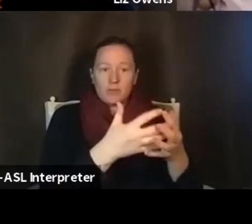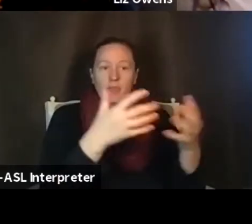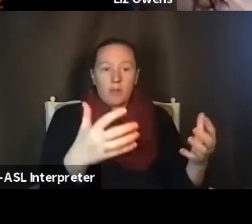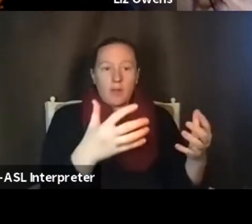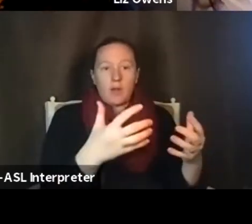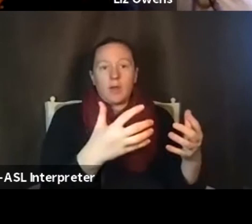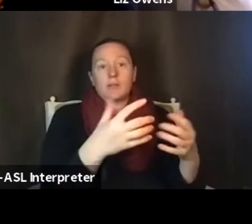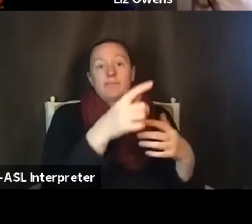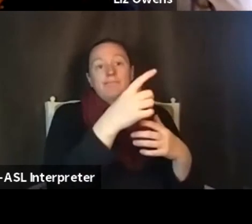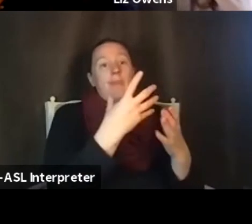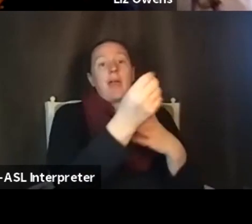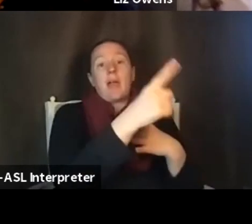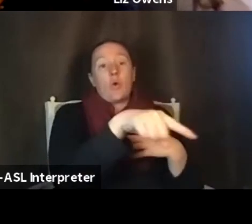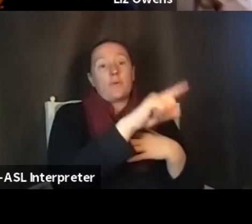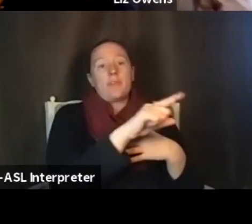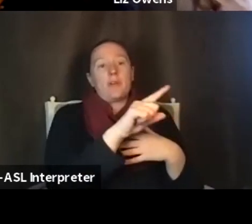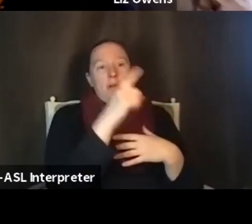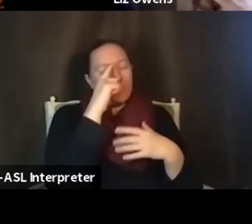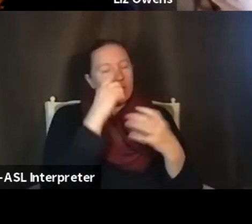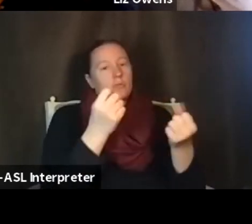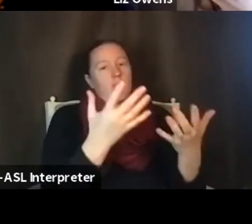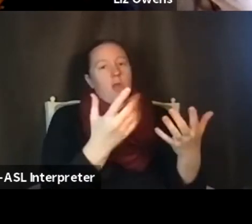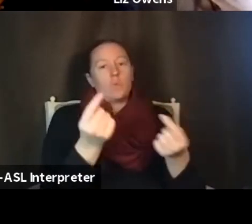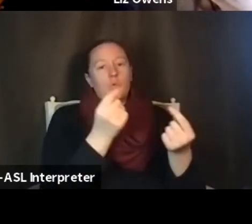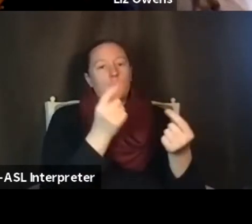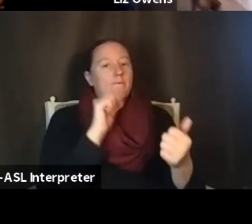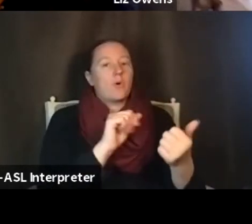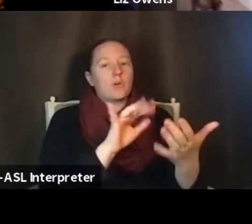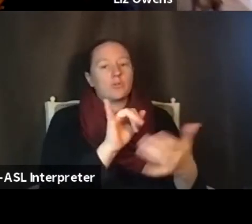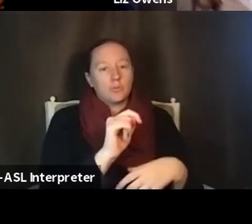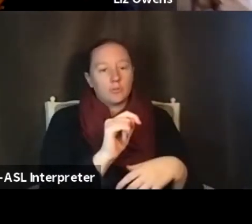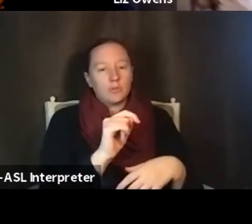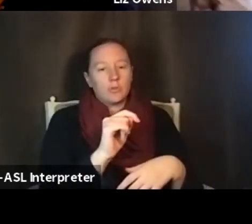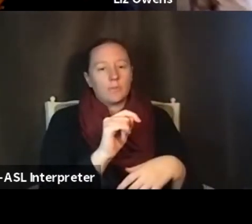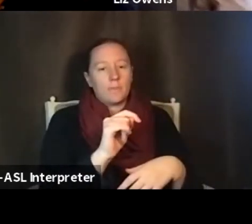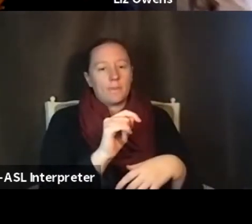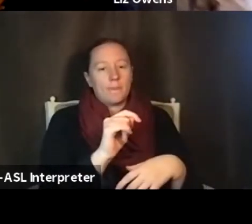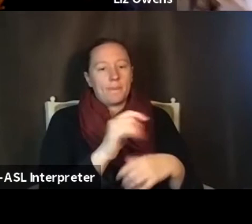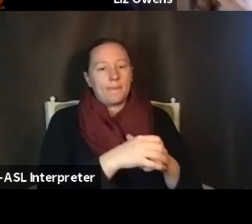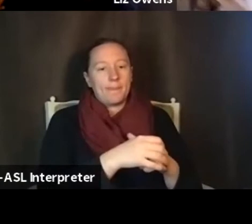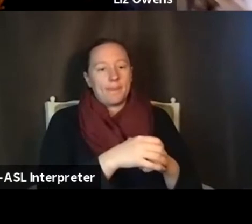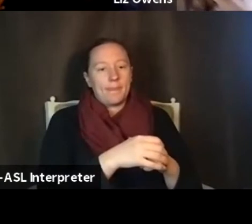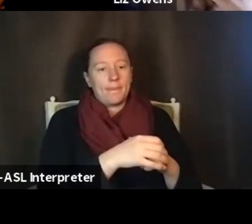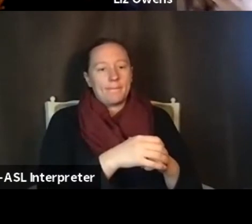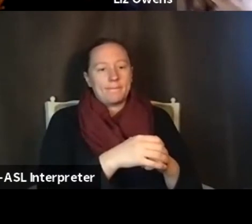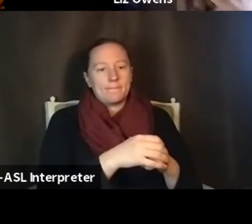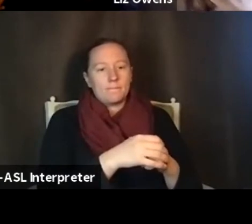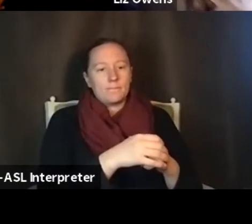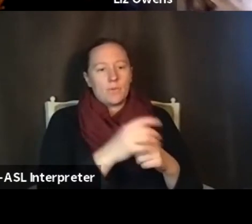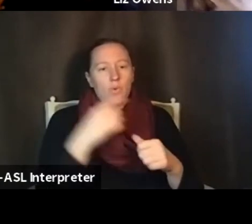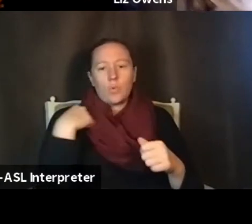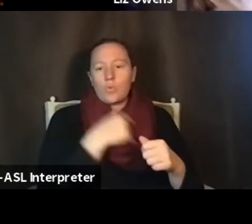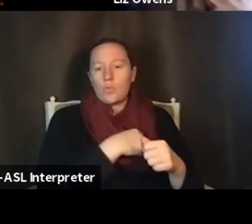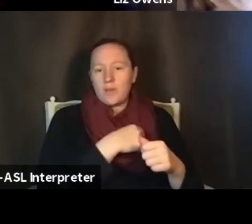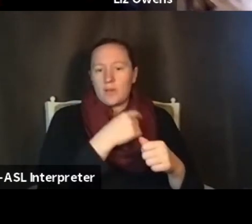there's a lot more that could be done to address this. I think we're going to have to expand the workforce to that non-licensed group, and know that, you know, through evidence that's very